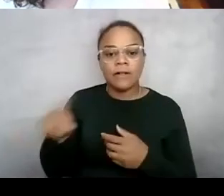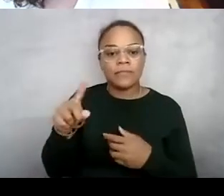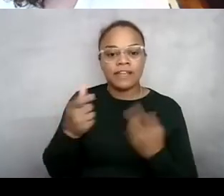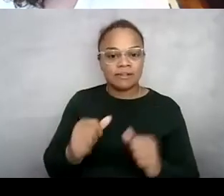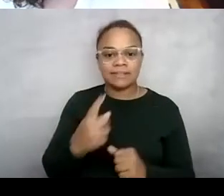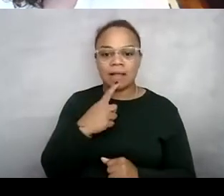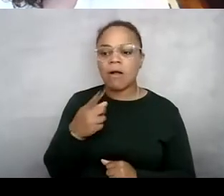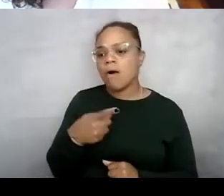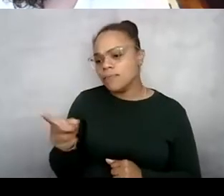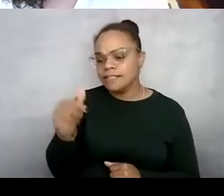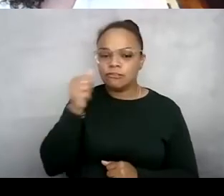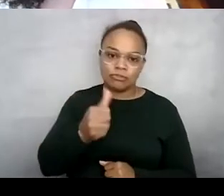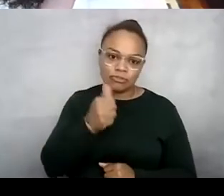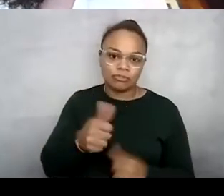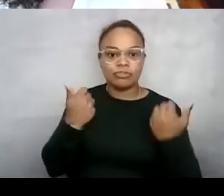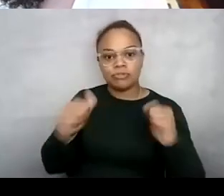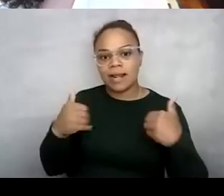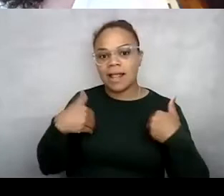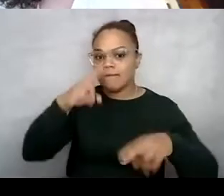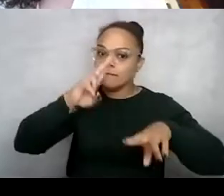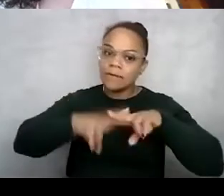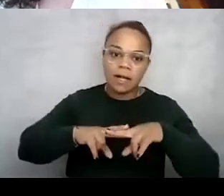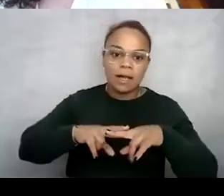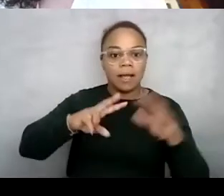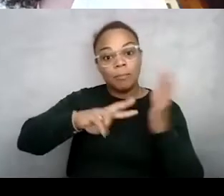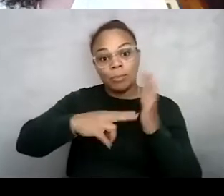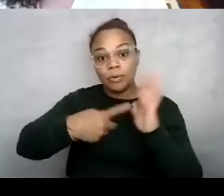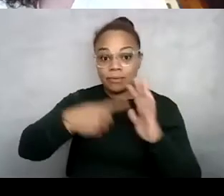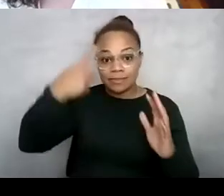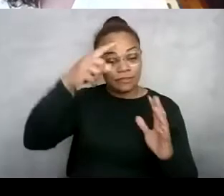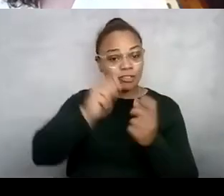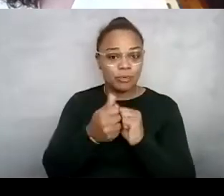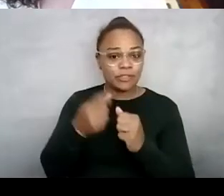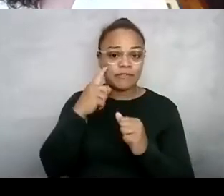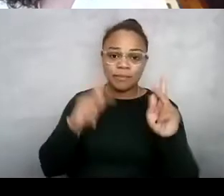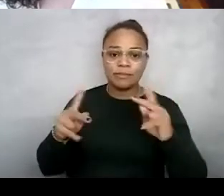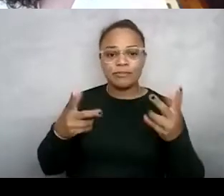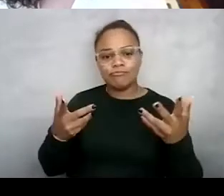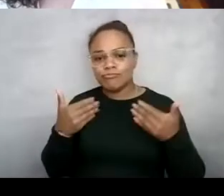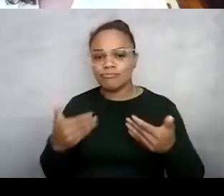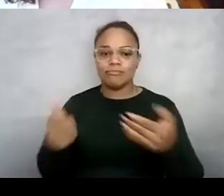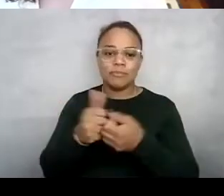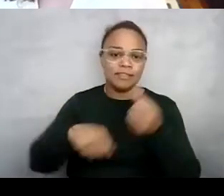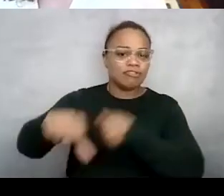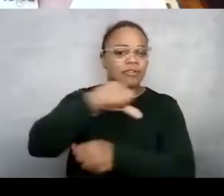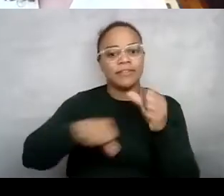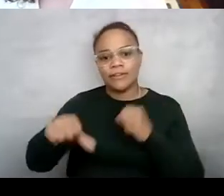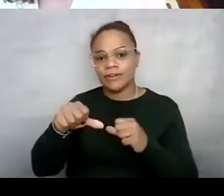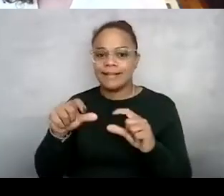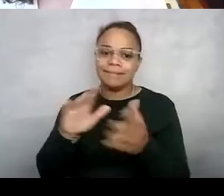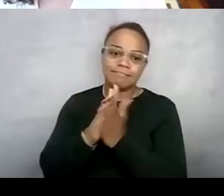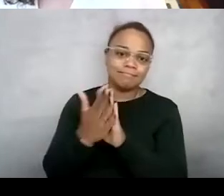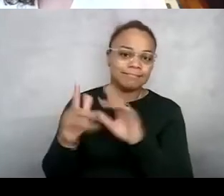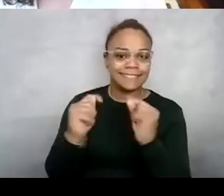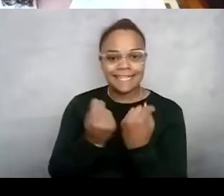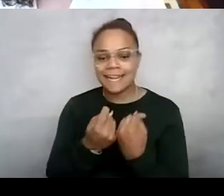are girls and they're just trying to have fun. And the purpose of sports is for people to get along with each other and learn teammate stuff. And that